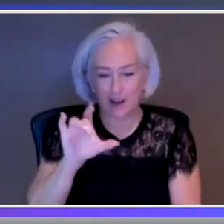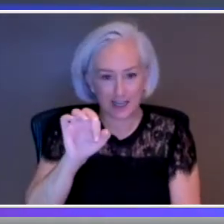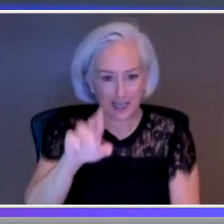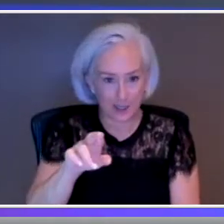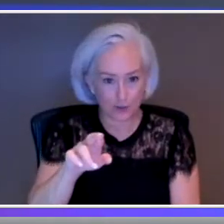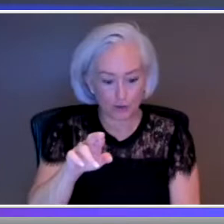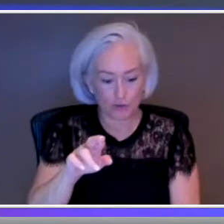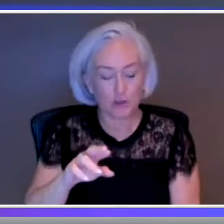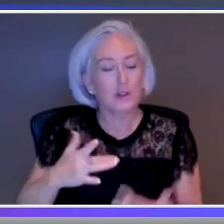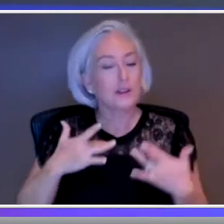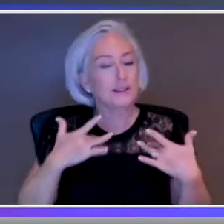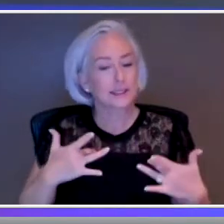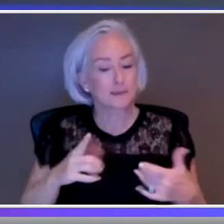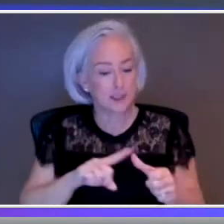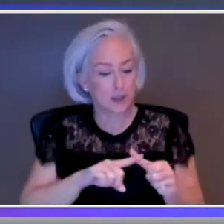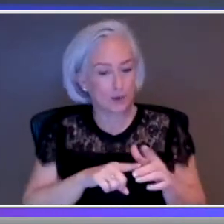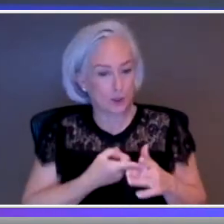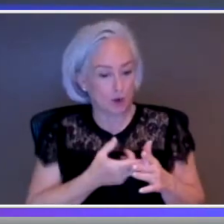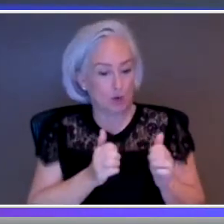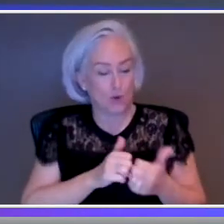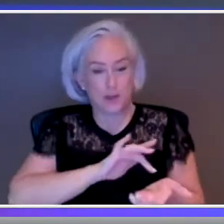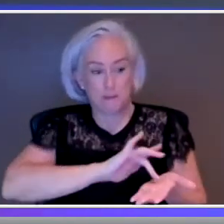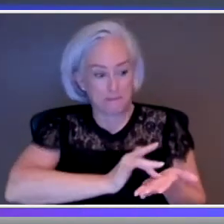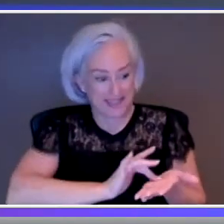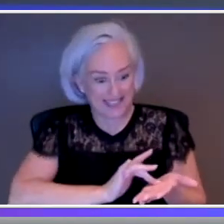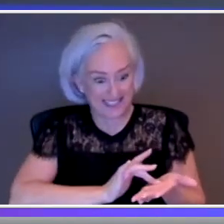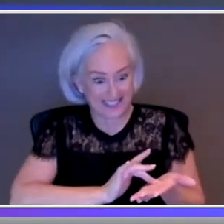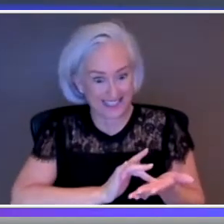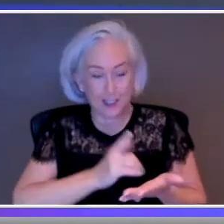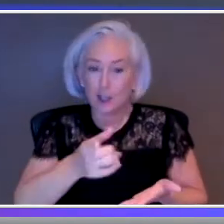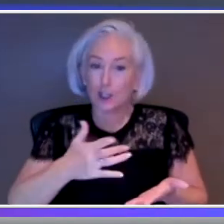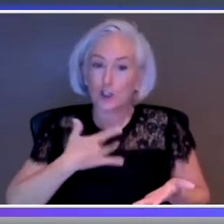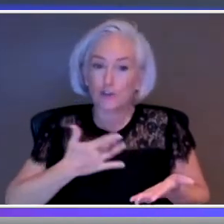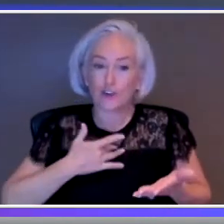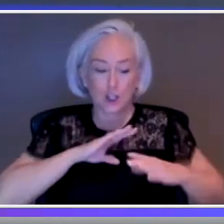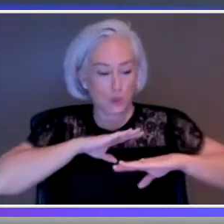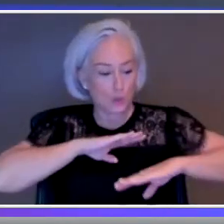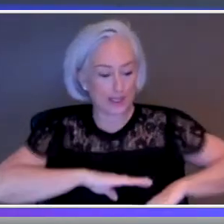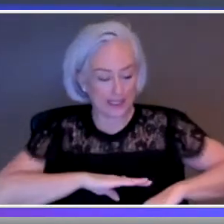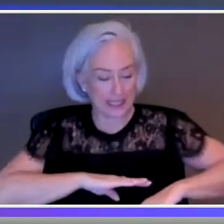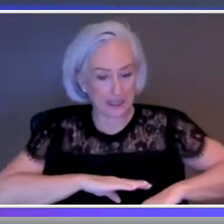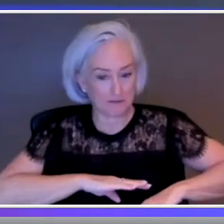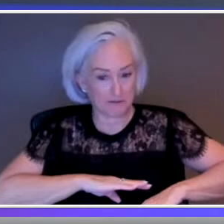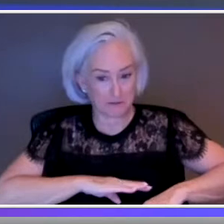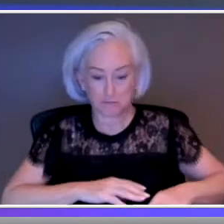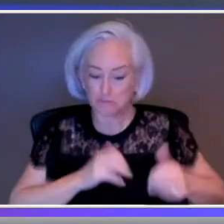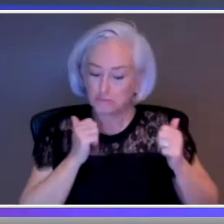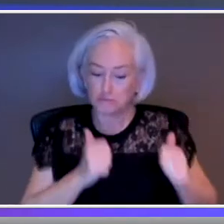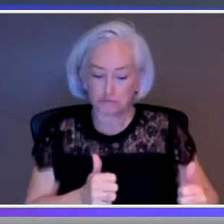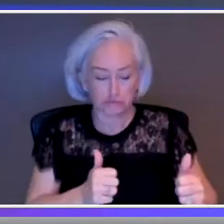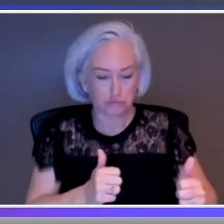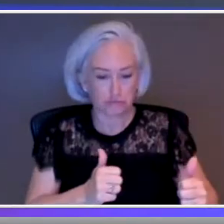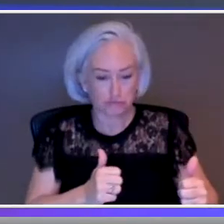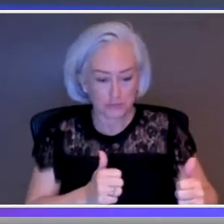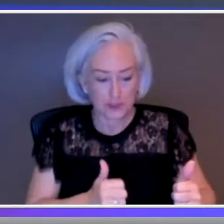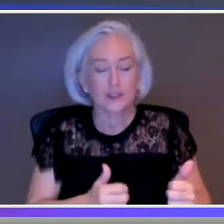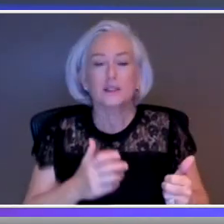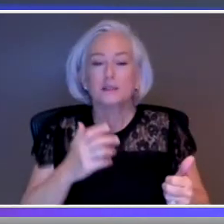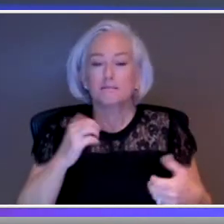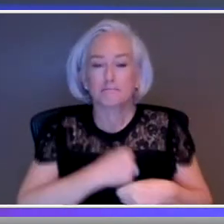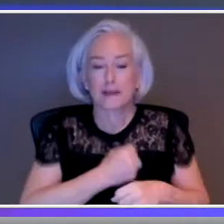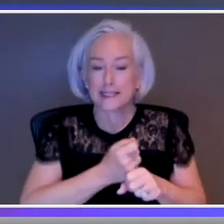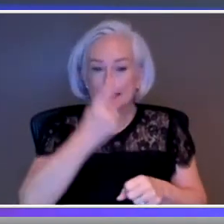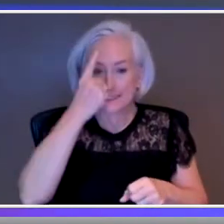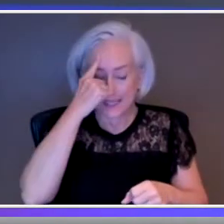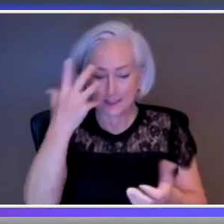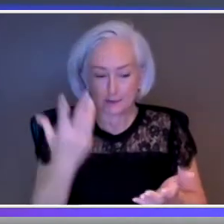give you relief and they're working, it makes sense to not take the risk versus benefit of not only this procedure but